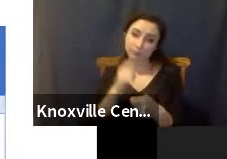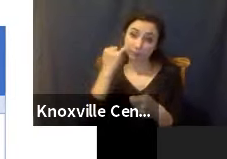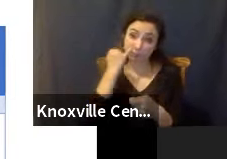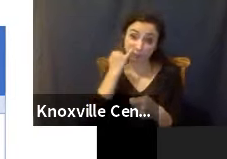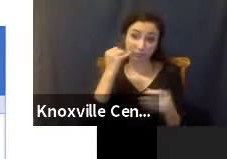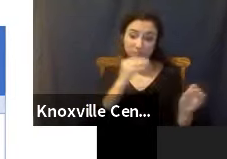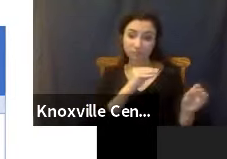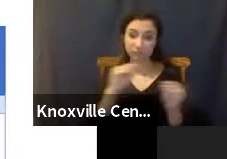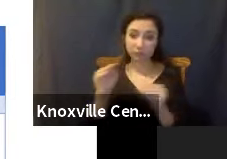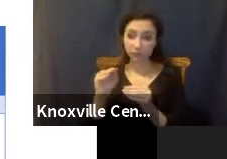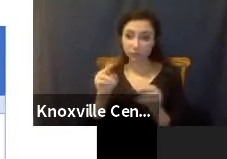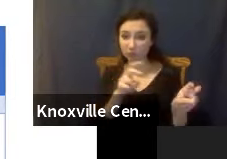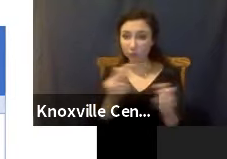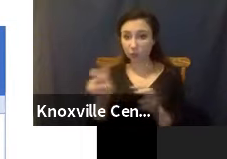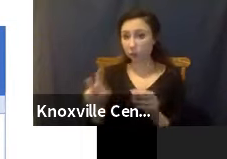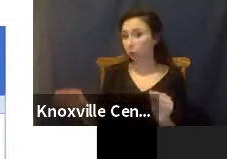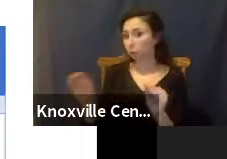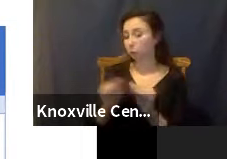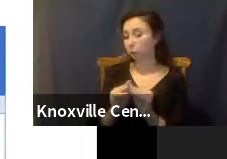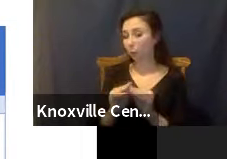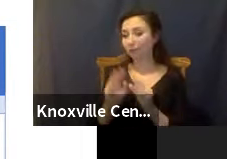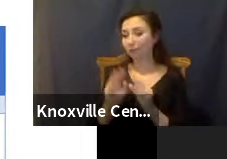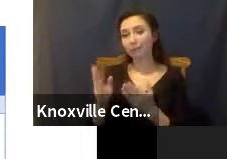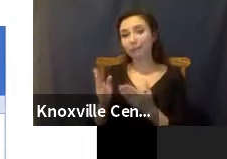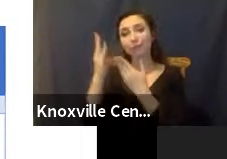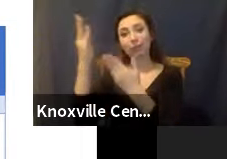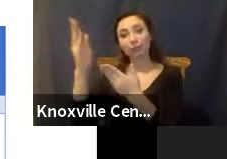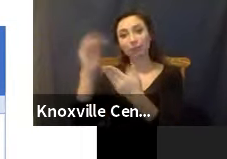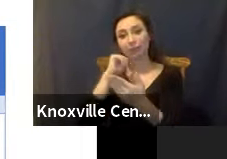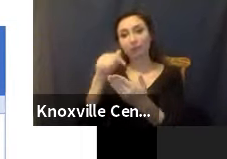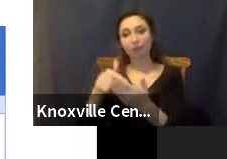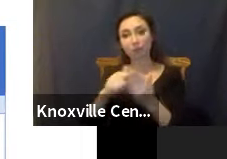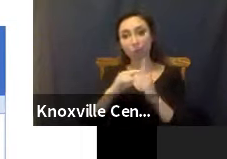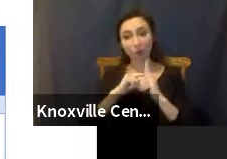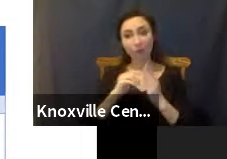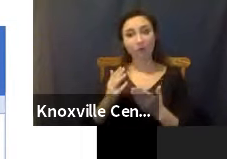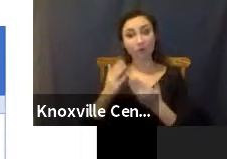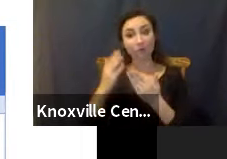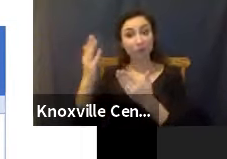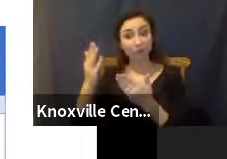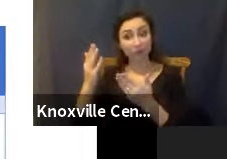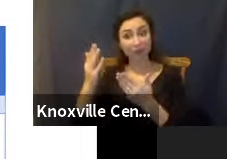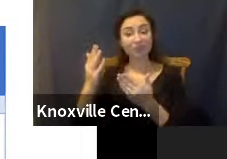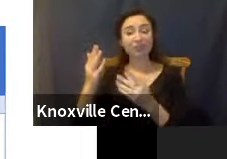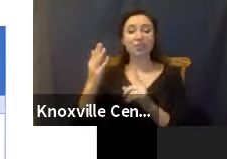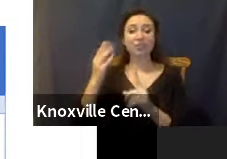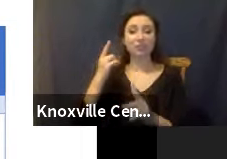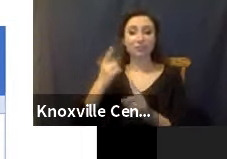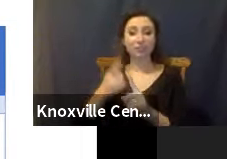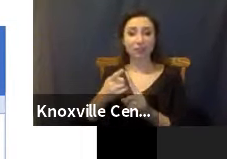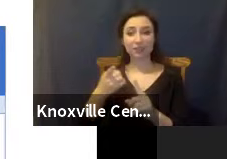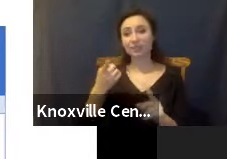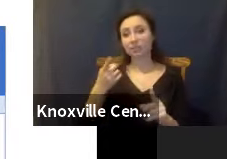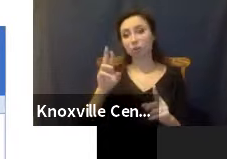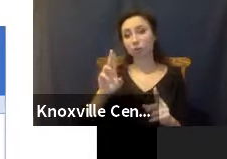move to more of a recommendation mode until, as Dr. O'Brien mentioned, maybe we're just going to